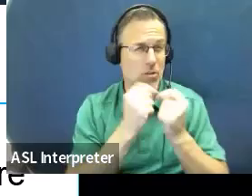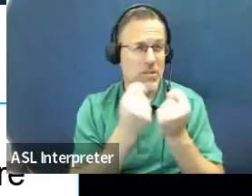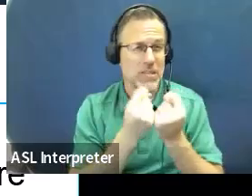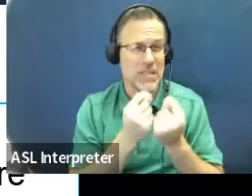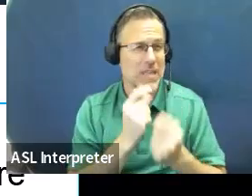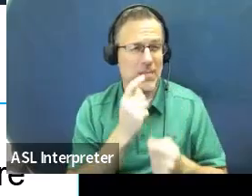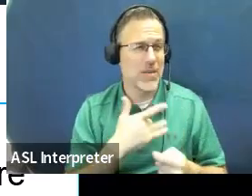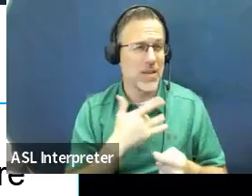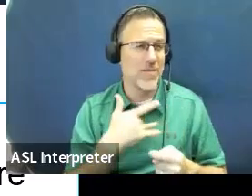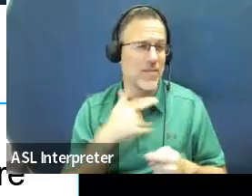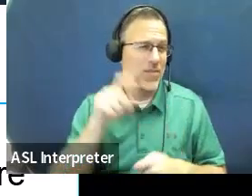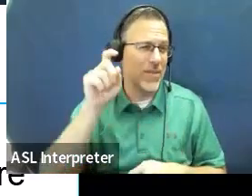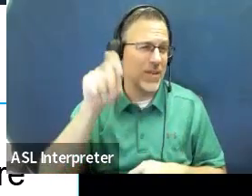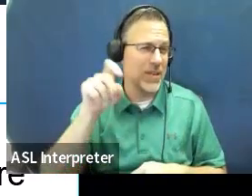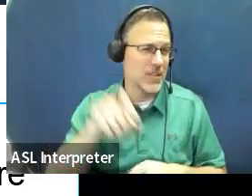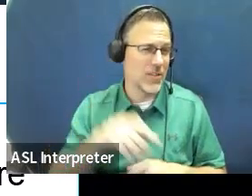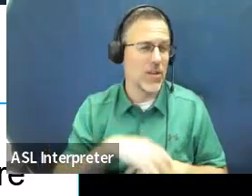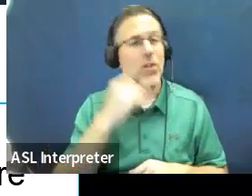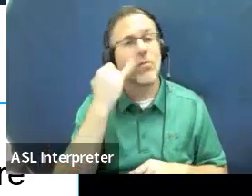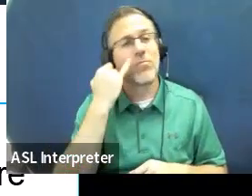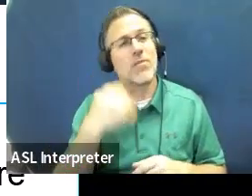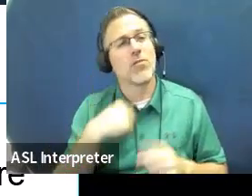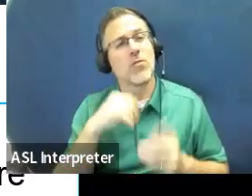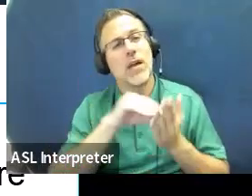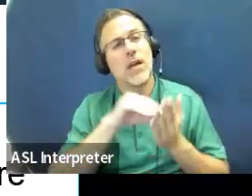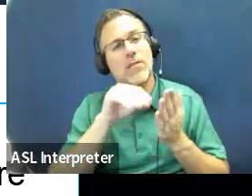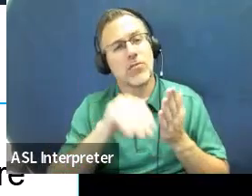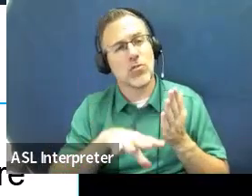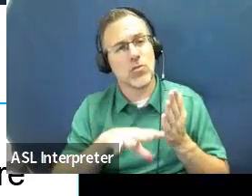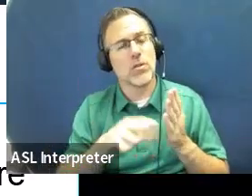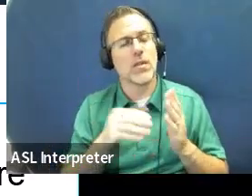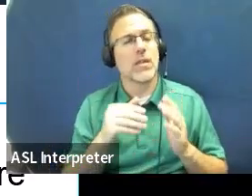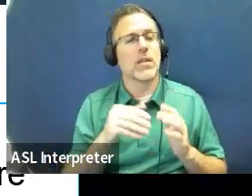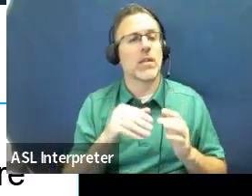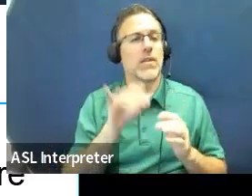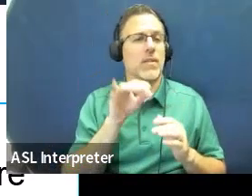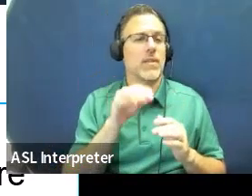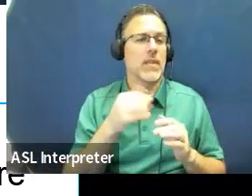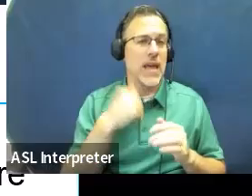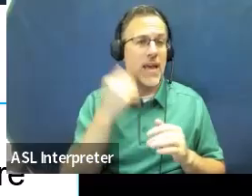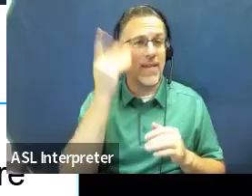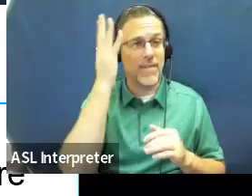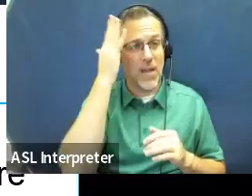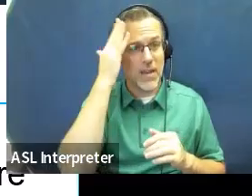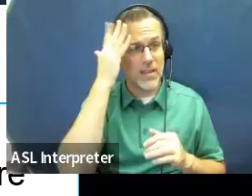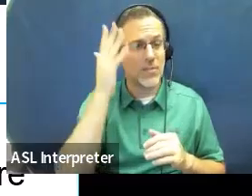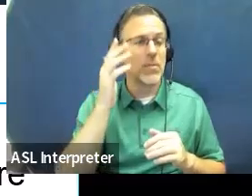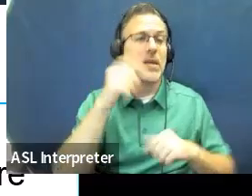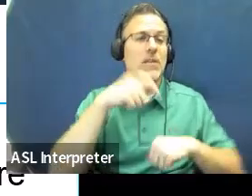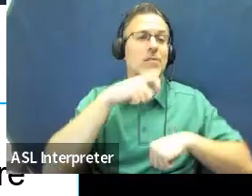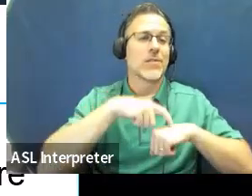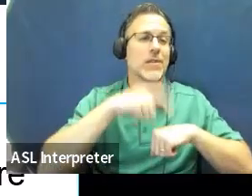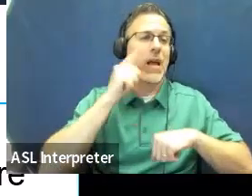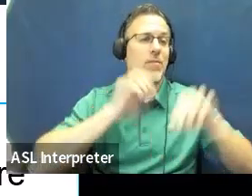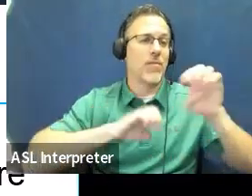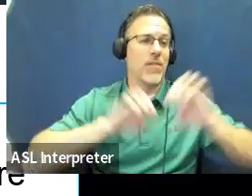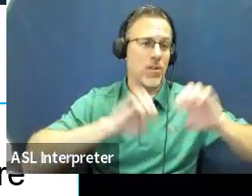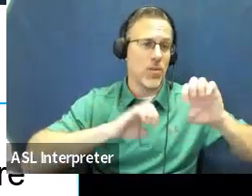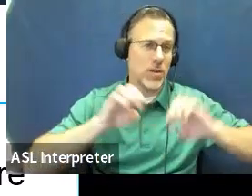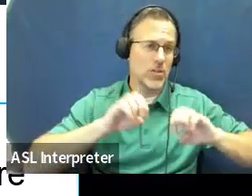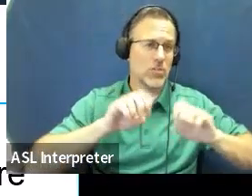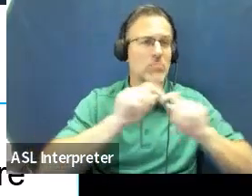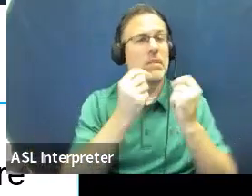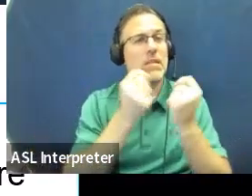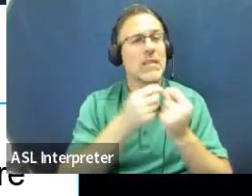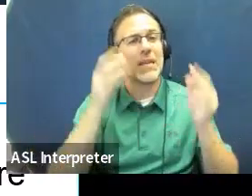evaluation that identified the student with autism, and at reevaluation time, the team was like, we don't need to do that again. We know that,